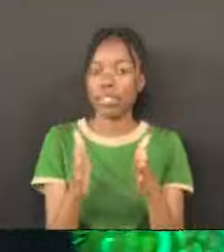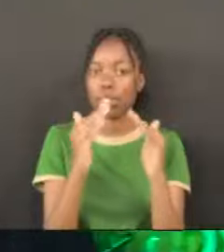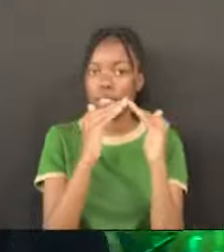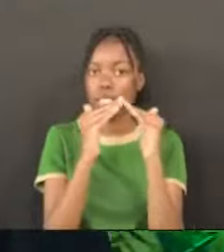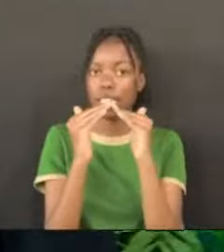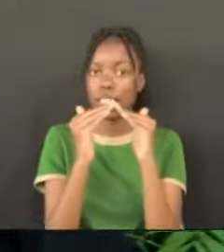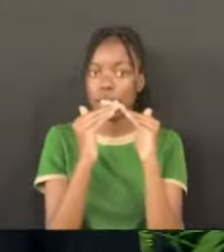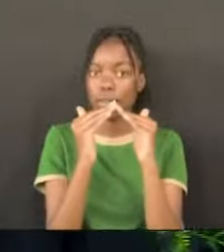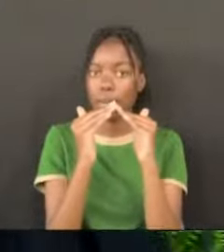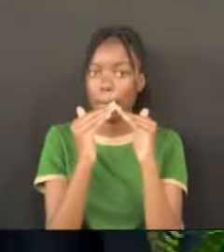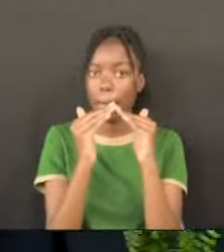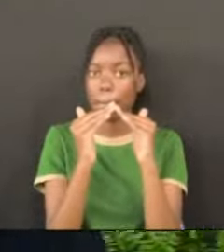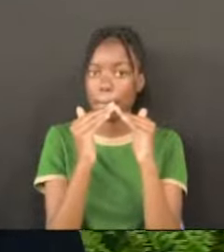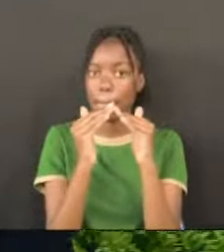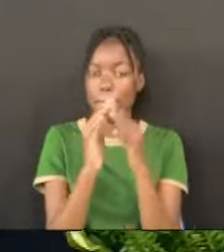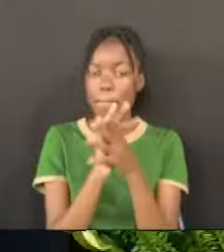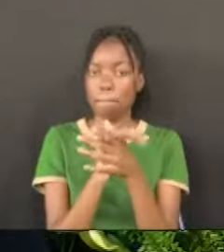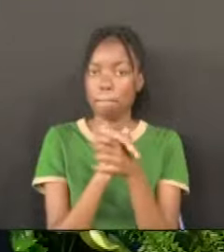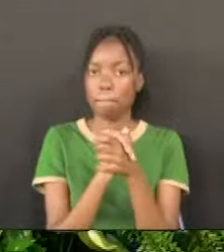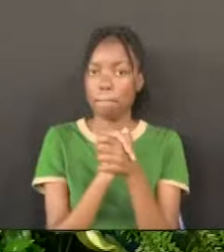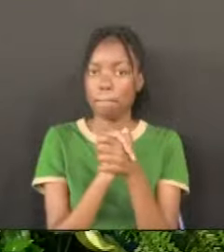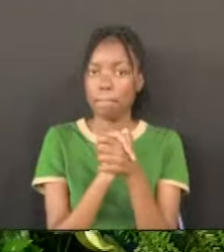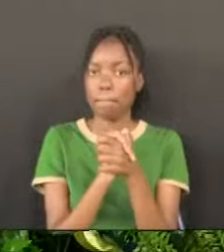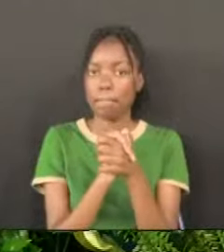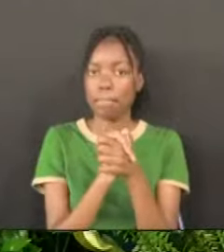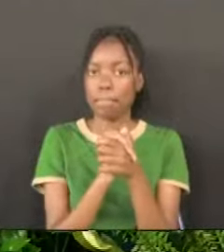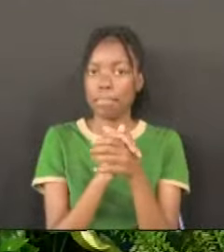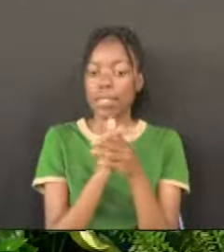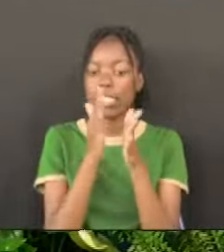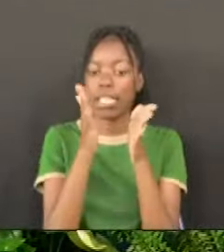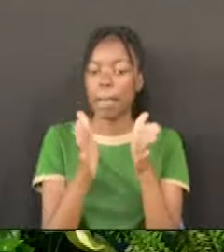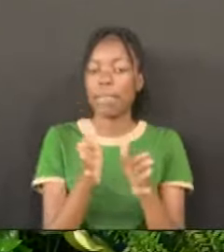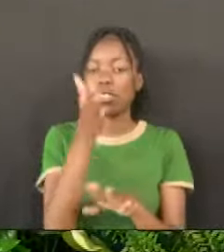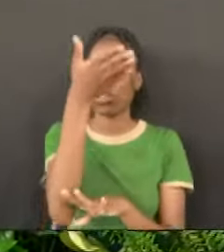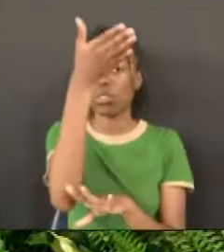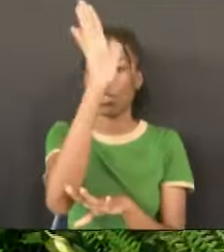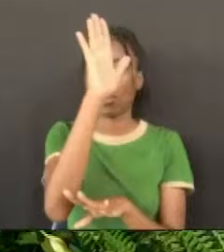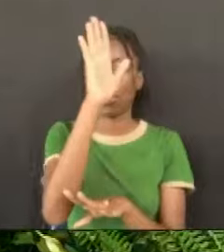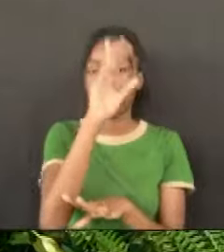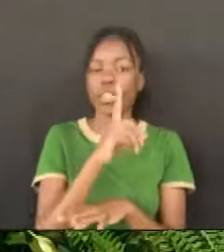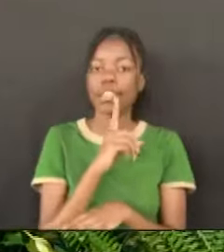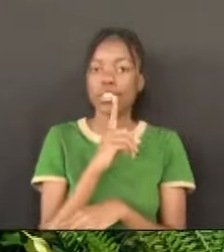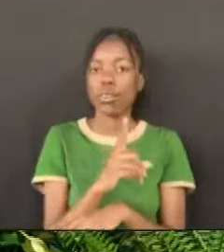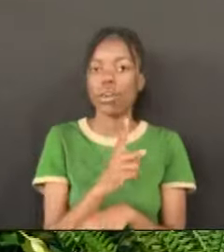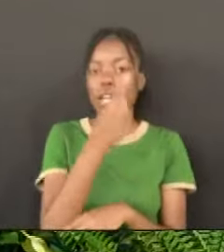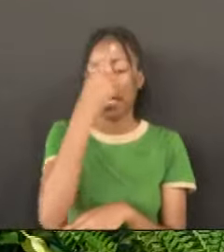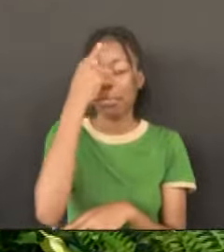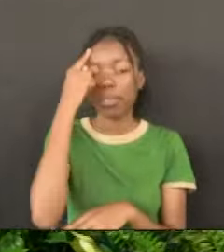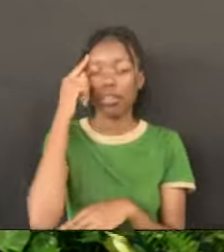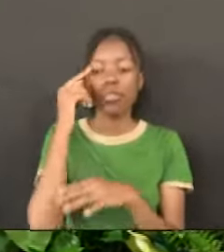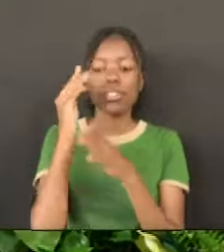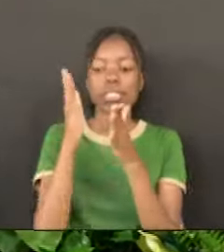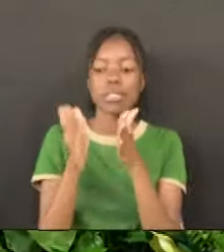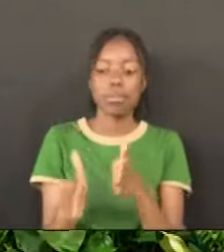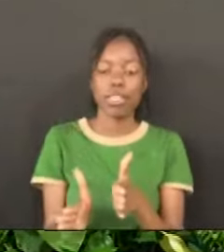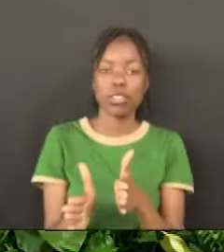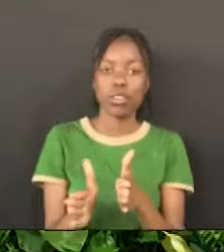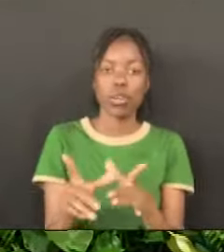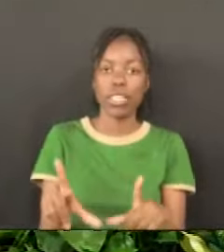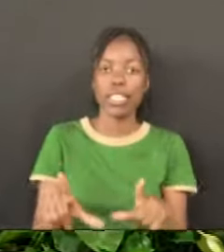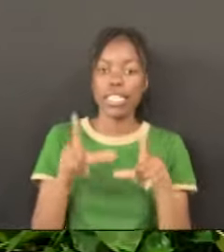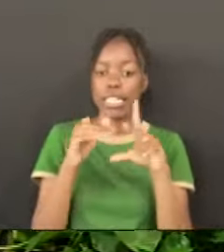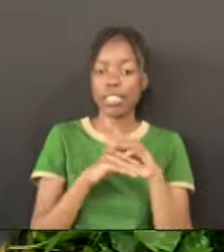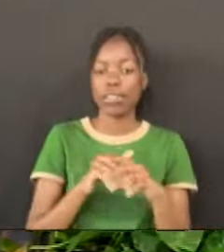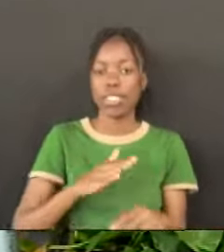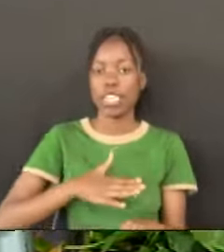your personal level. He's a personal God. And so, because he's personal, he lives in me and